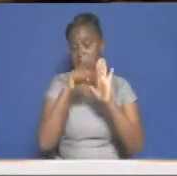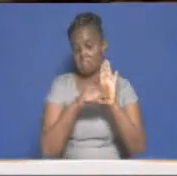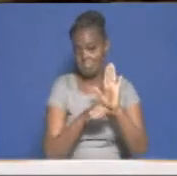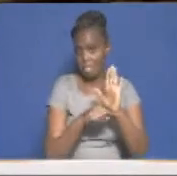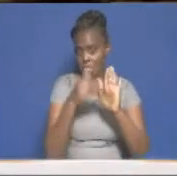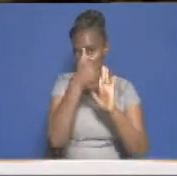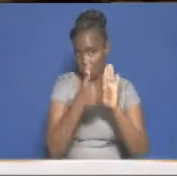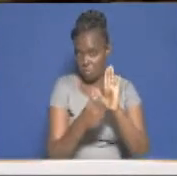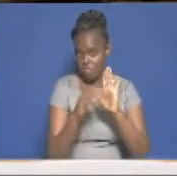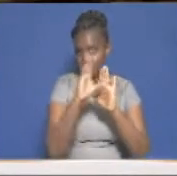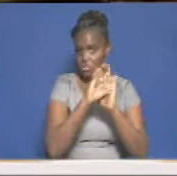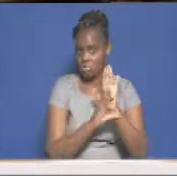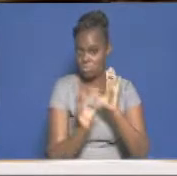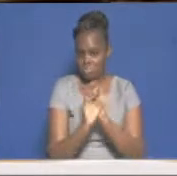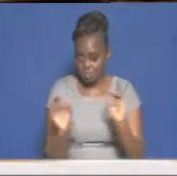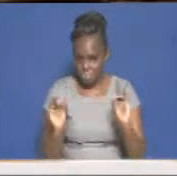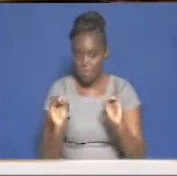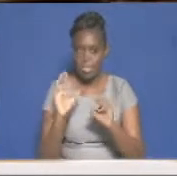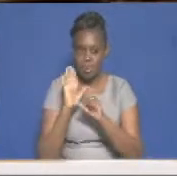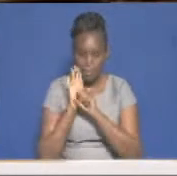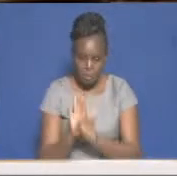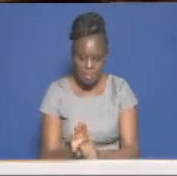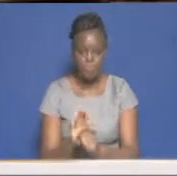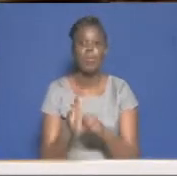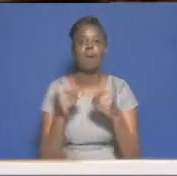to the extent that they are discriminatory,